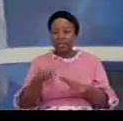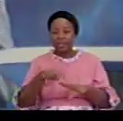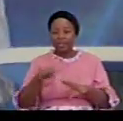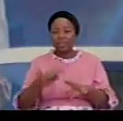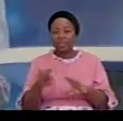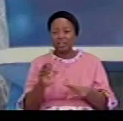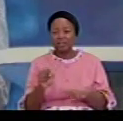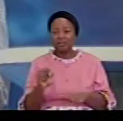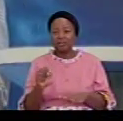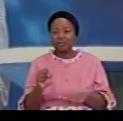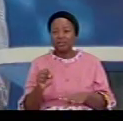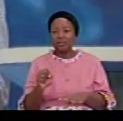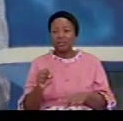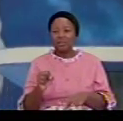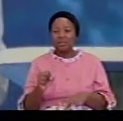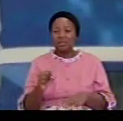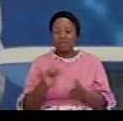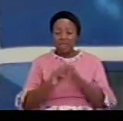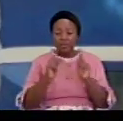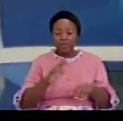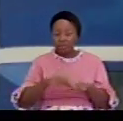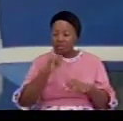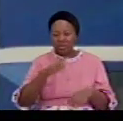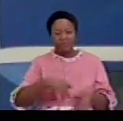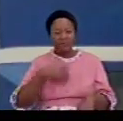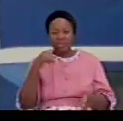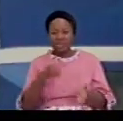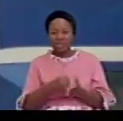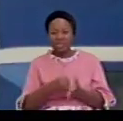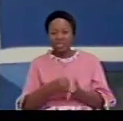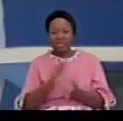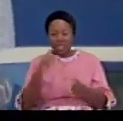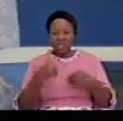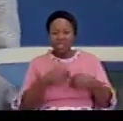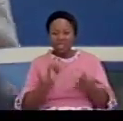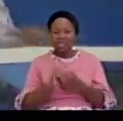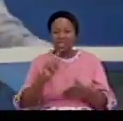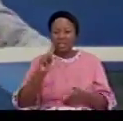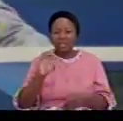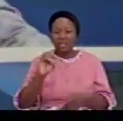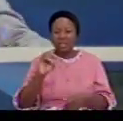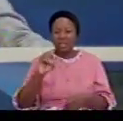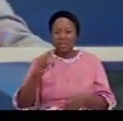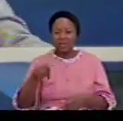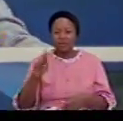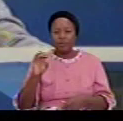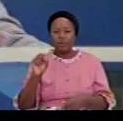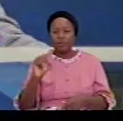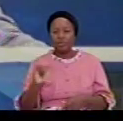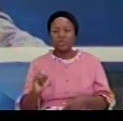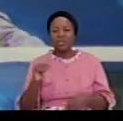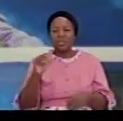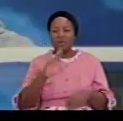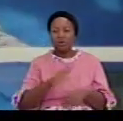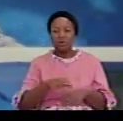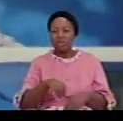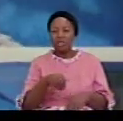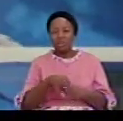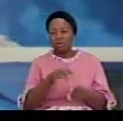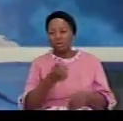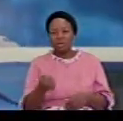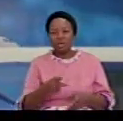He doesn't feel it. He has leprosy on the parts of the body. He does not feel